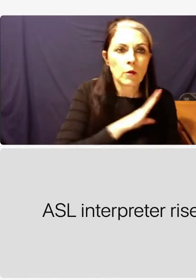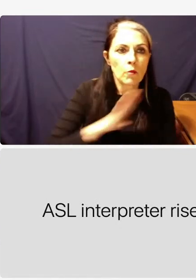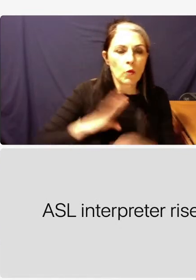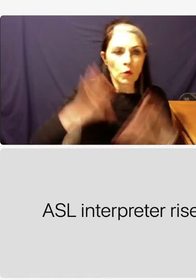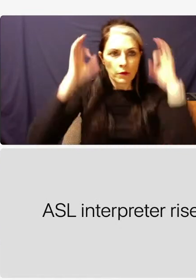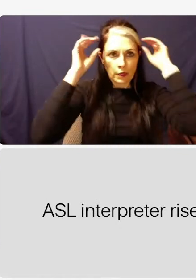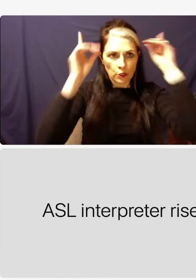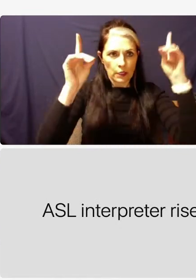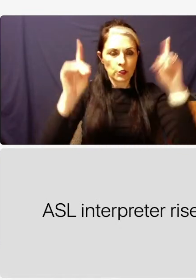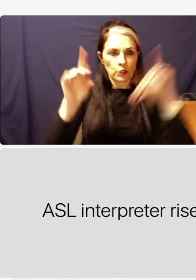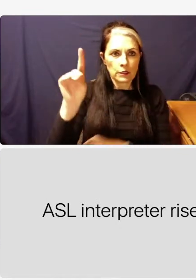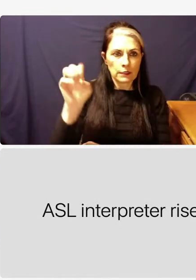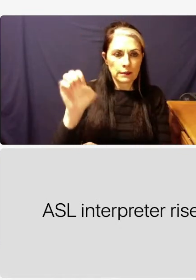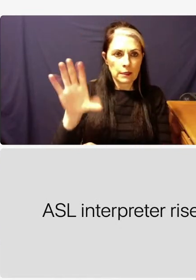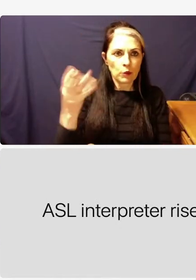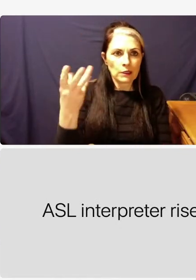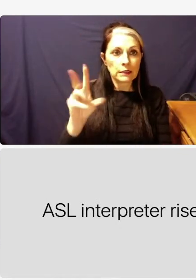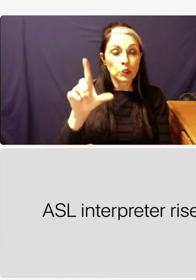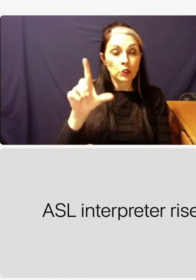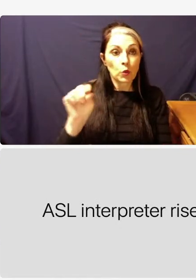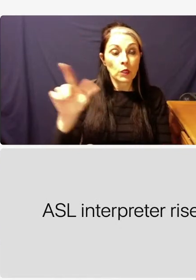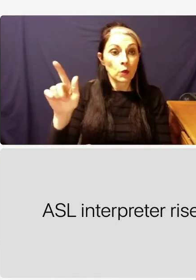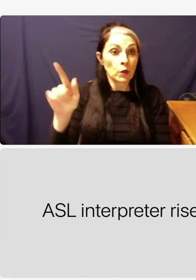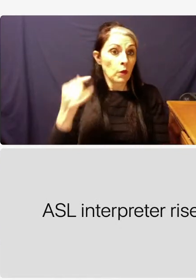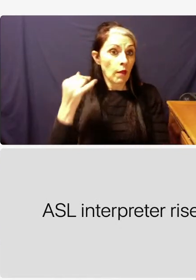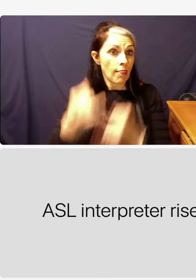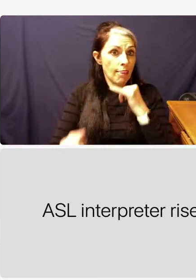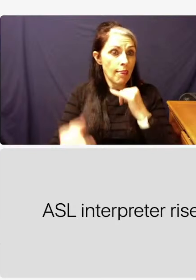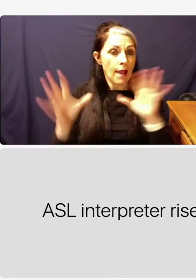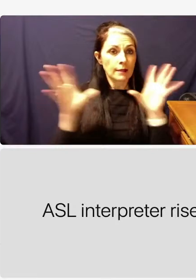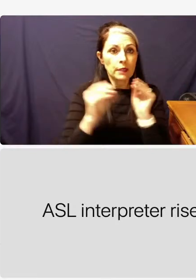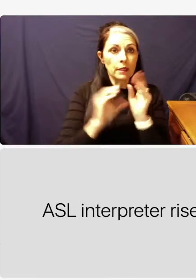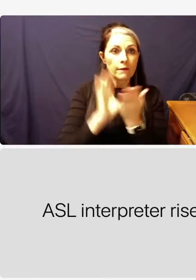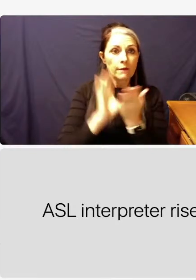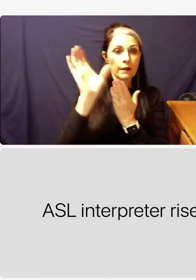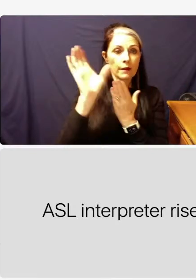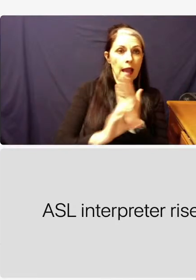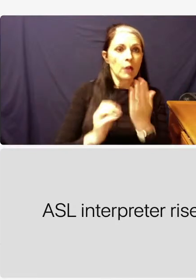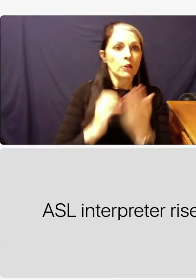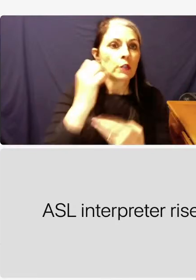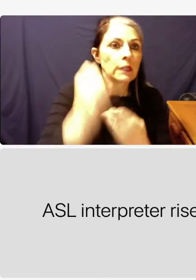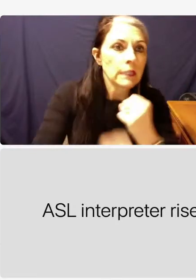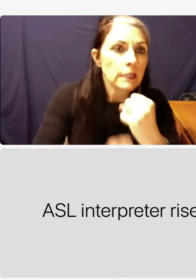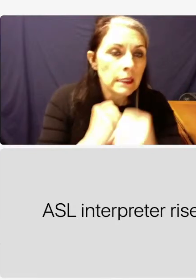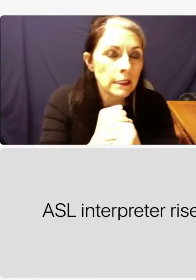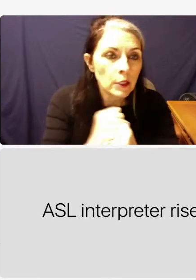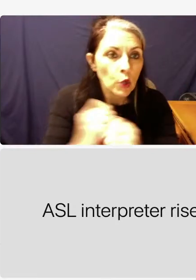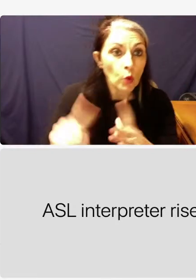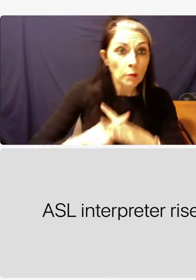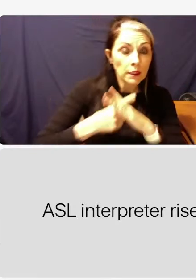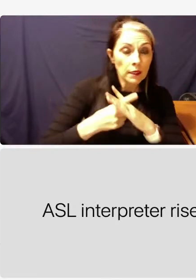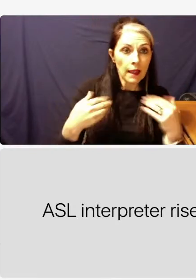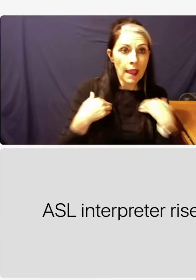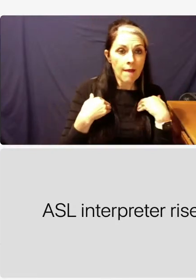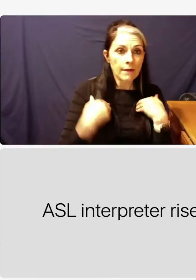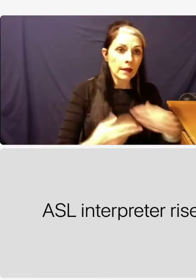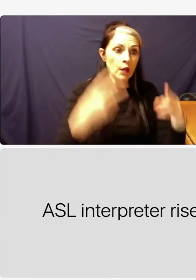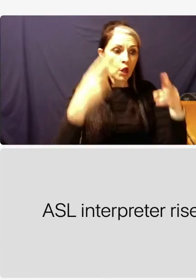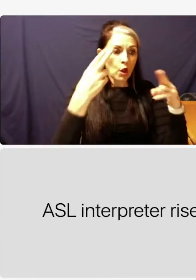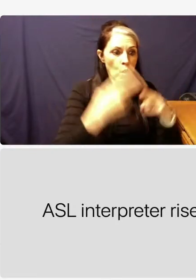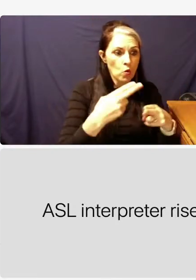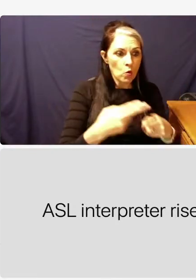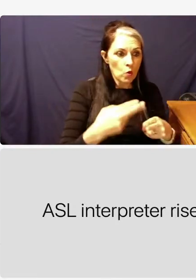the calendar year um we'll begin by uh having a roll call uh by miss medina you'd please roll call of board members